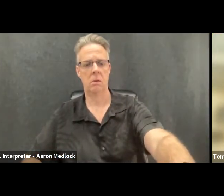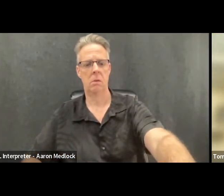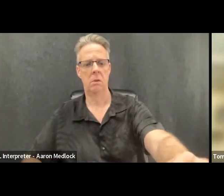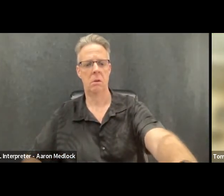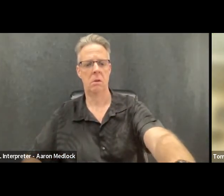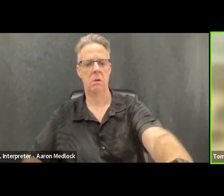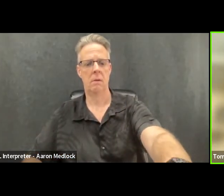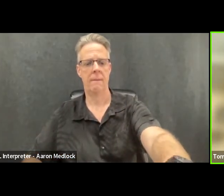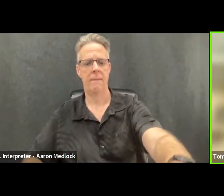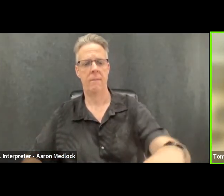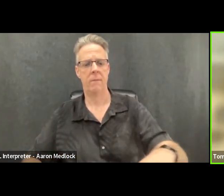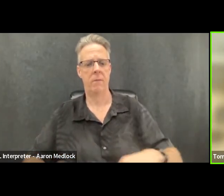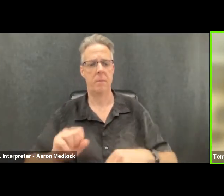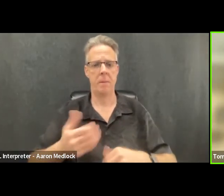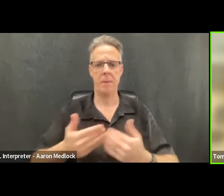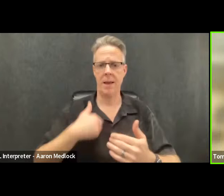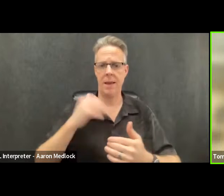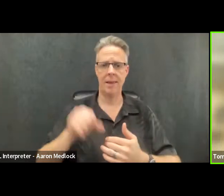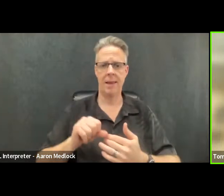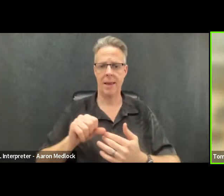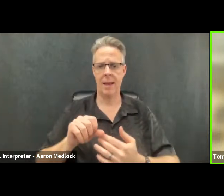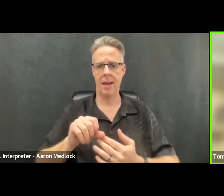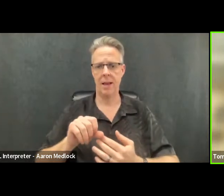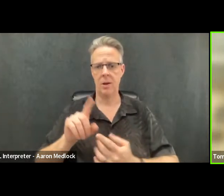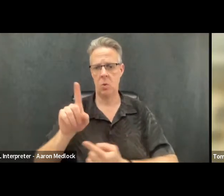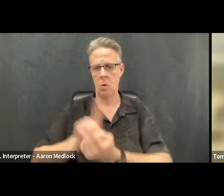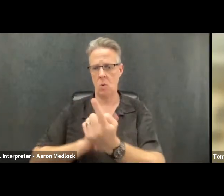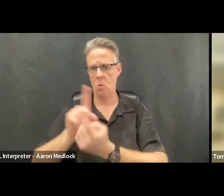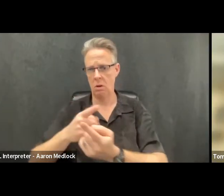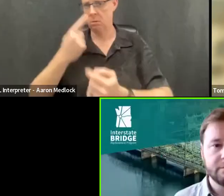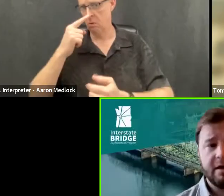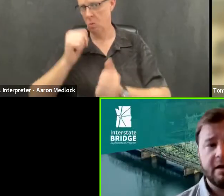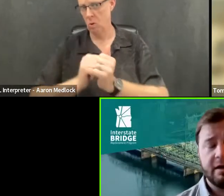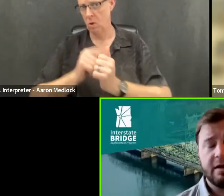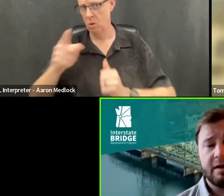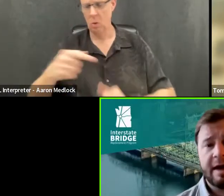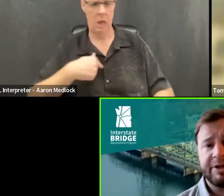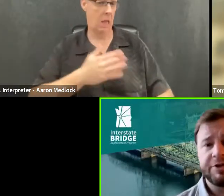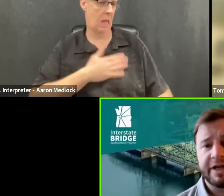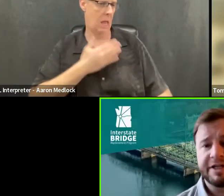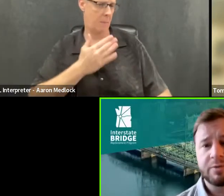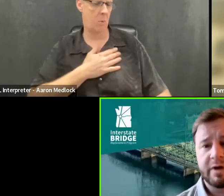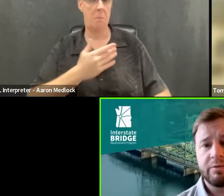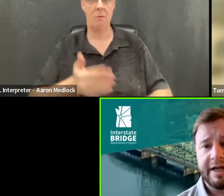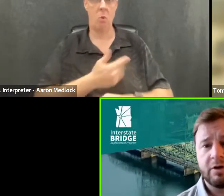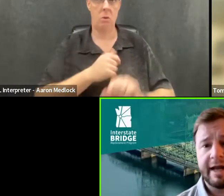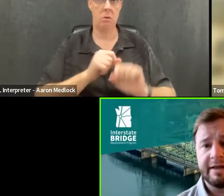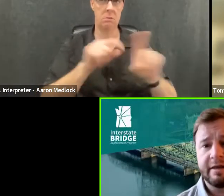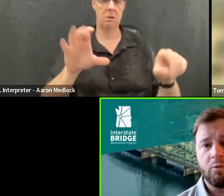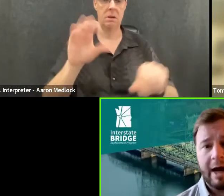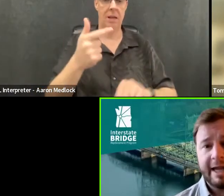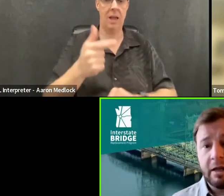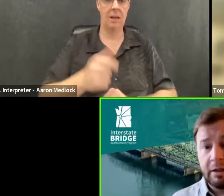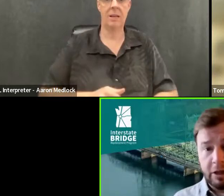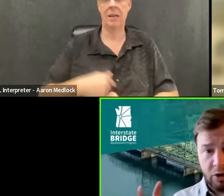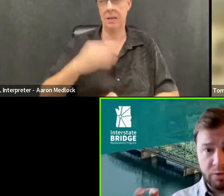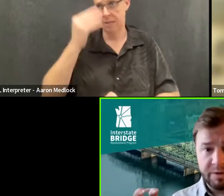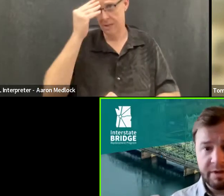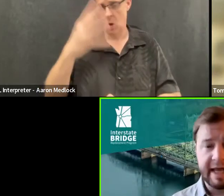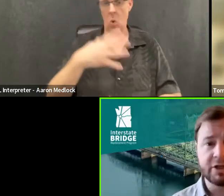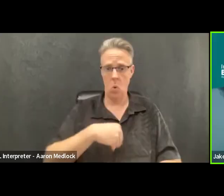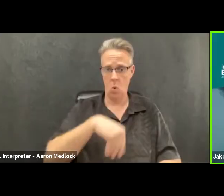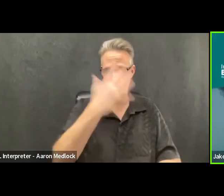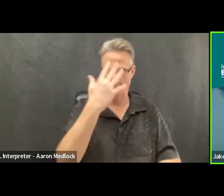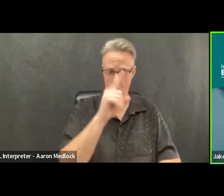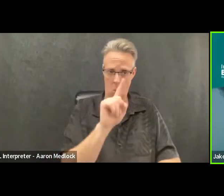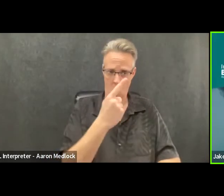person offline or something. Happy to do so. Numbers go to the CAG. Happy to do so. I just want to reiterate that white alone,